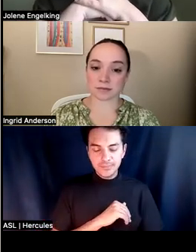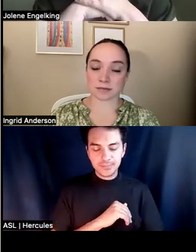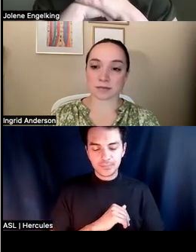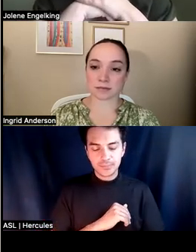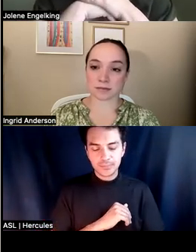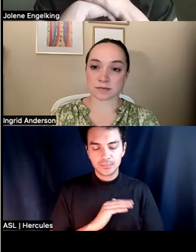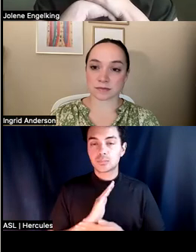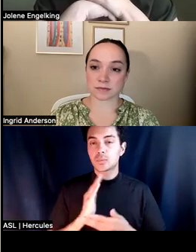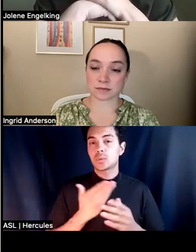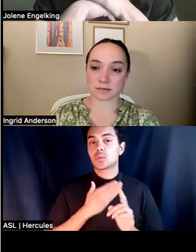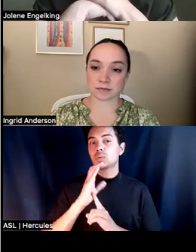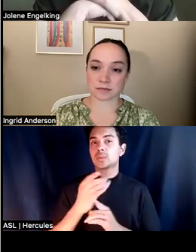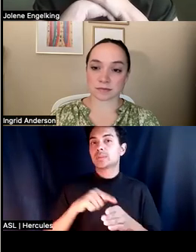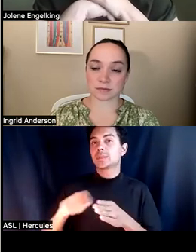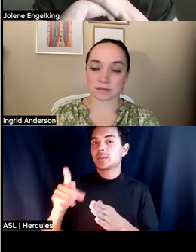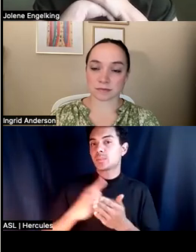specific programs. And so